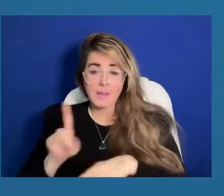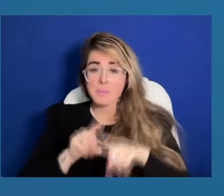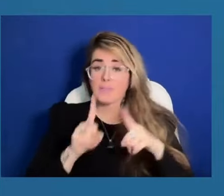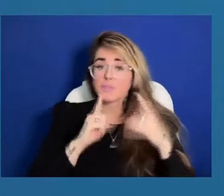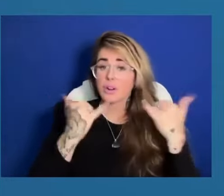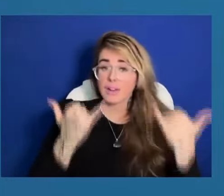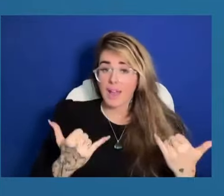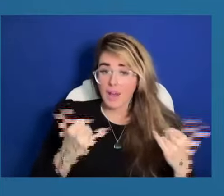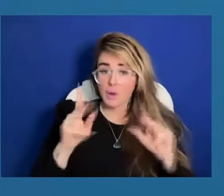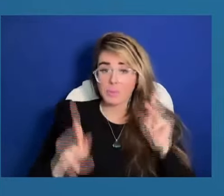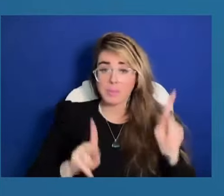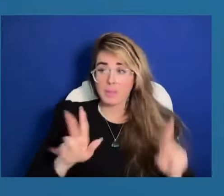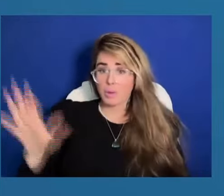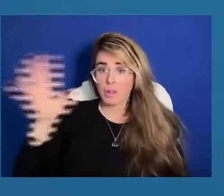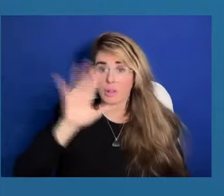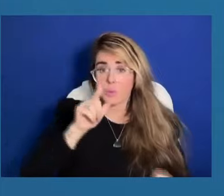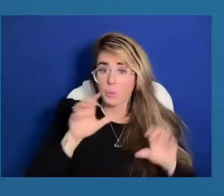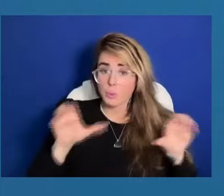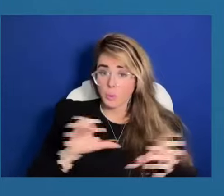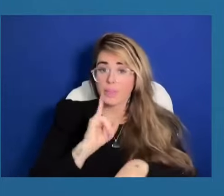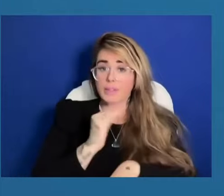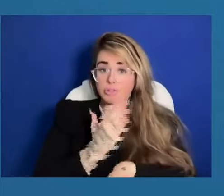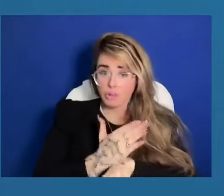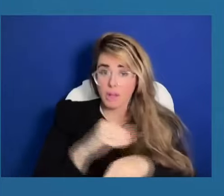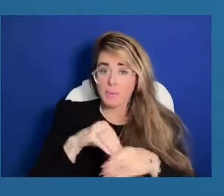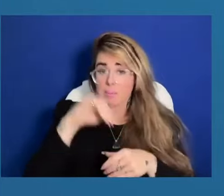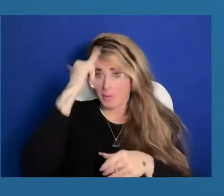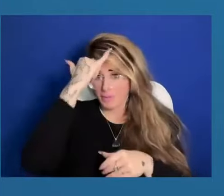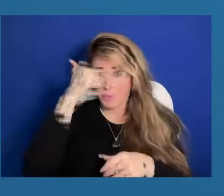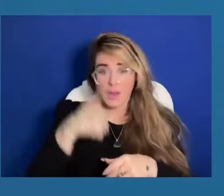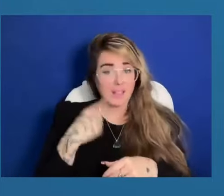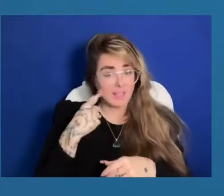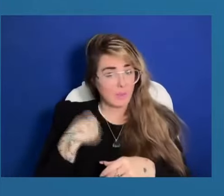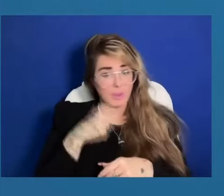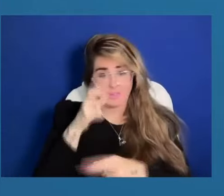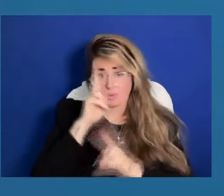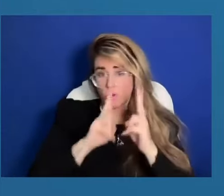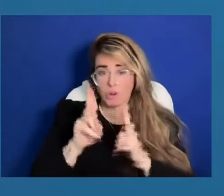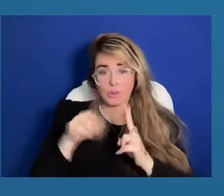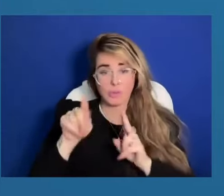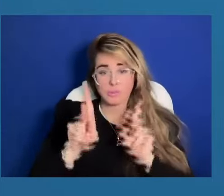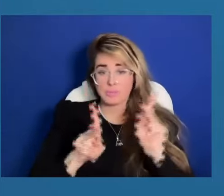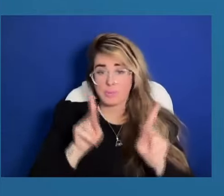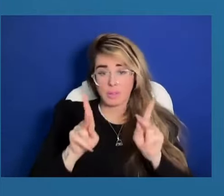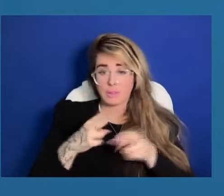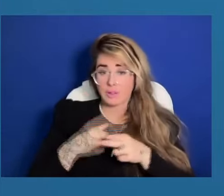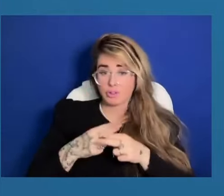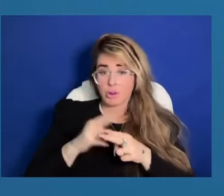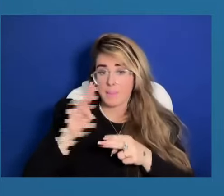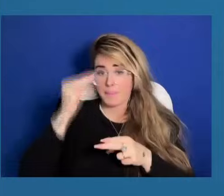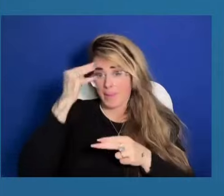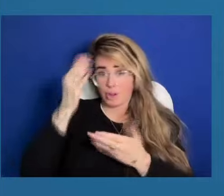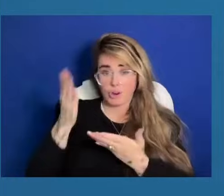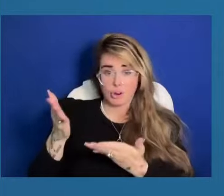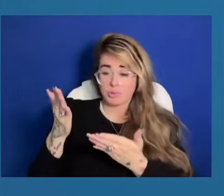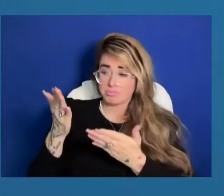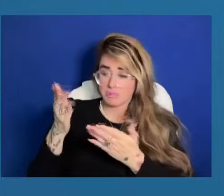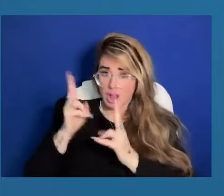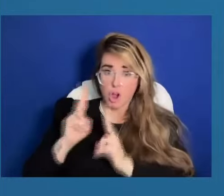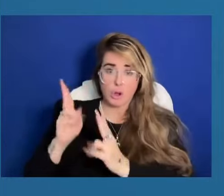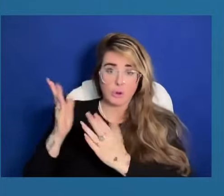are people that are doing the job in Buffalo, and I think we have to honor them. So Interim Mayor Scanlon, I honor you. I